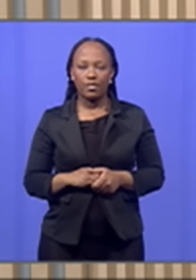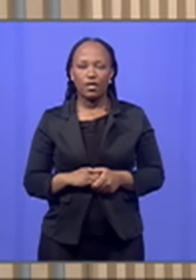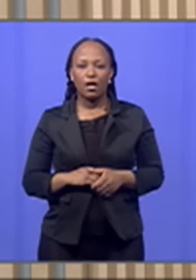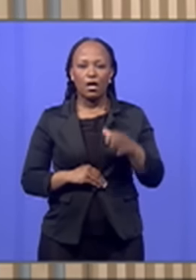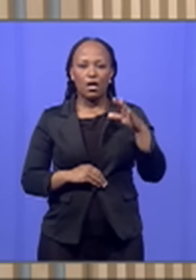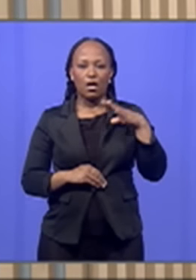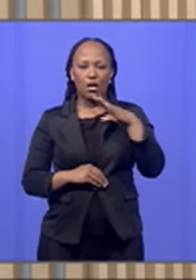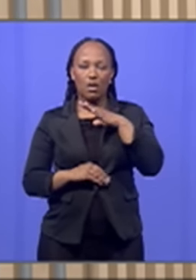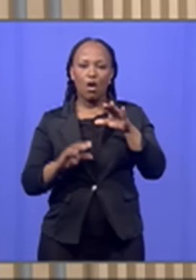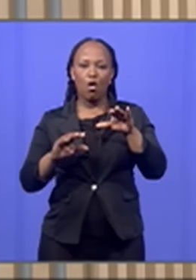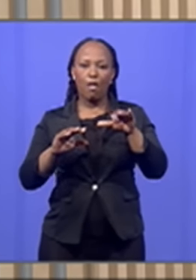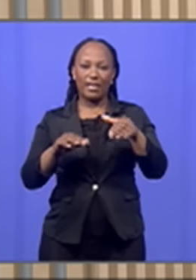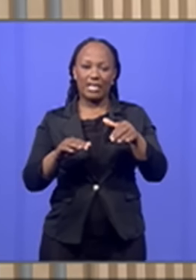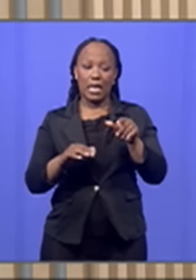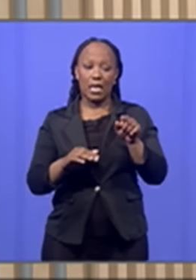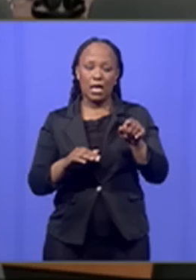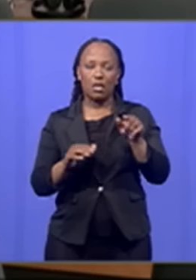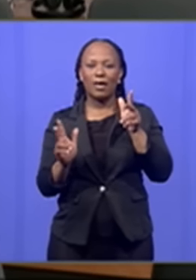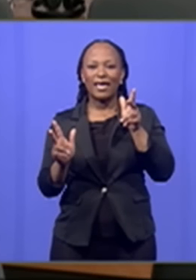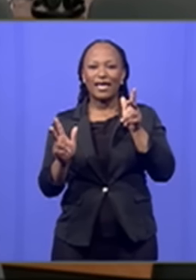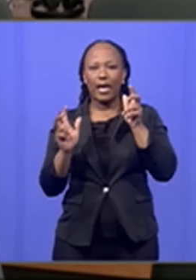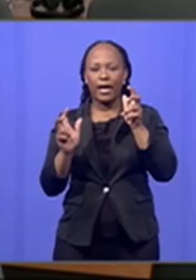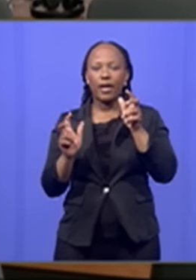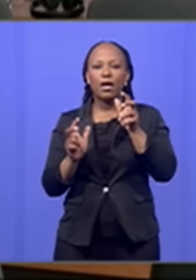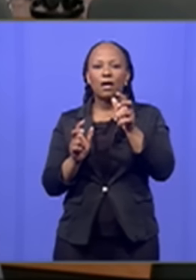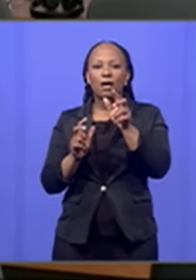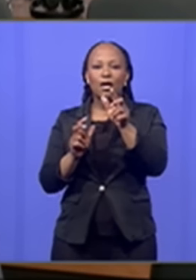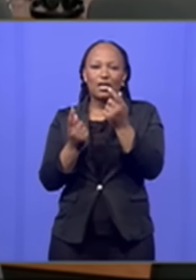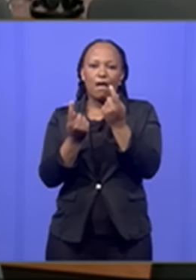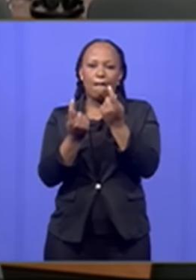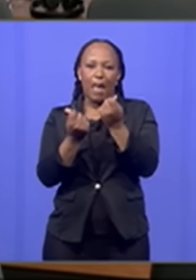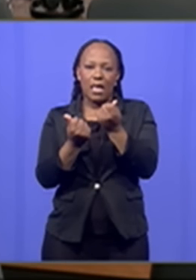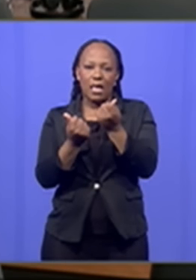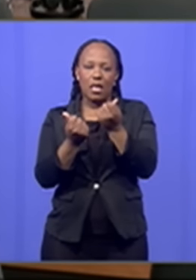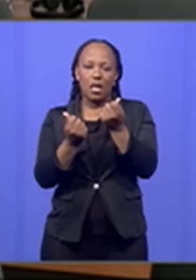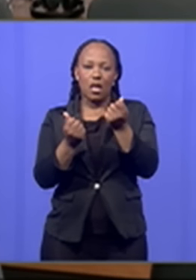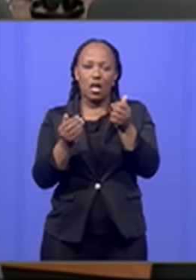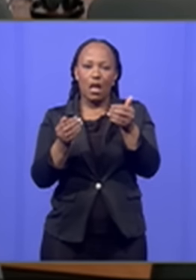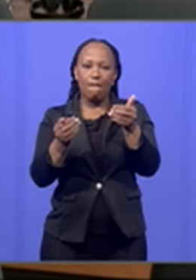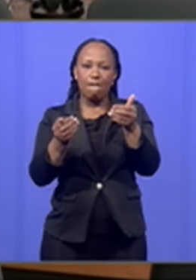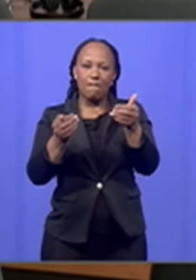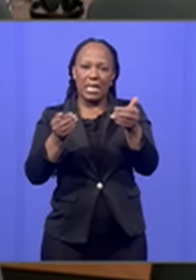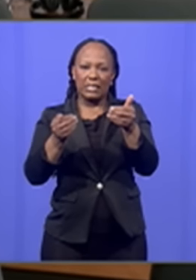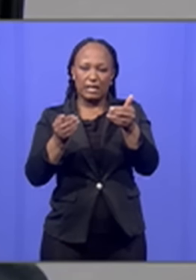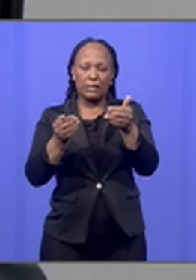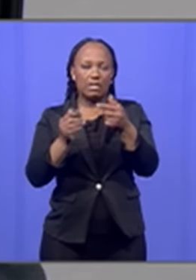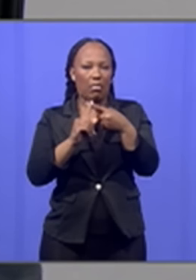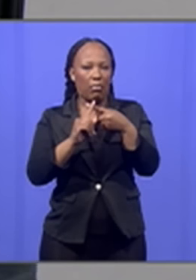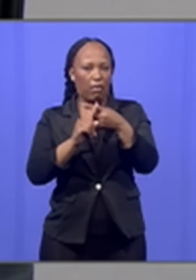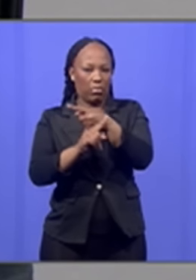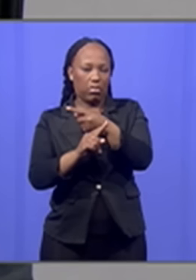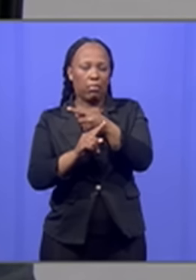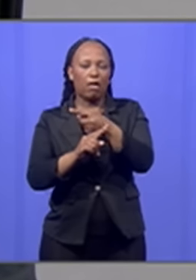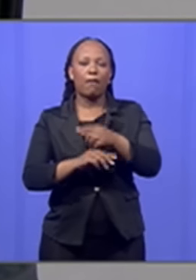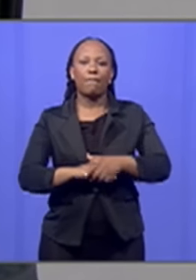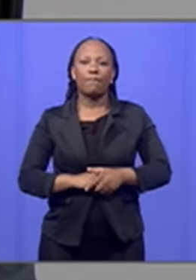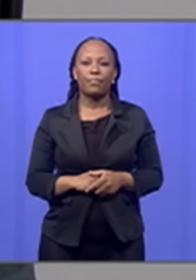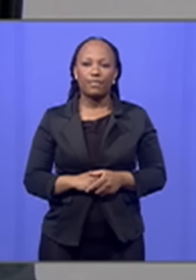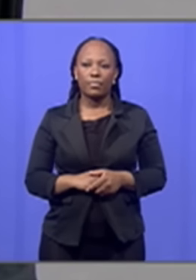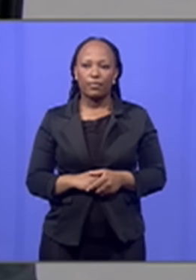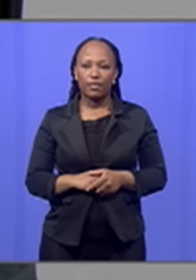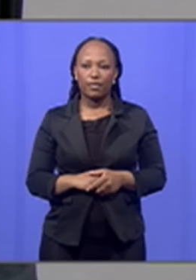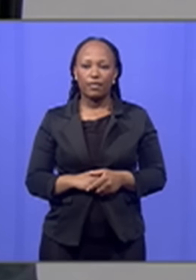Komishene ya matlanga e utlwile hore ho na le bofokodi tsamaisong ya ditjhelete le kaleng la tsamaiso ya ditlolo tsa molao. It would seem that all of these mechanisms